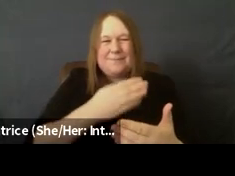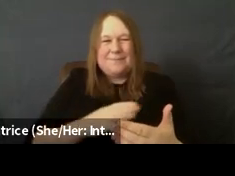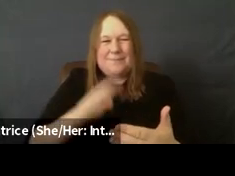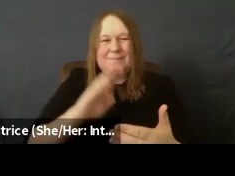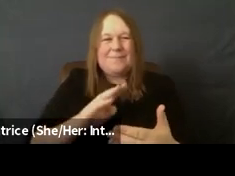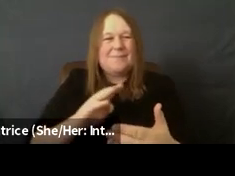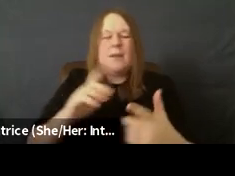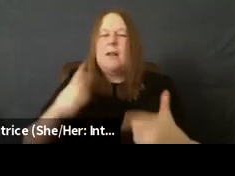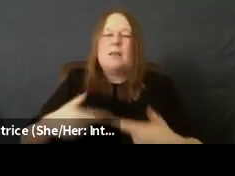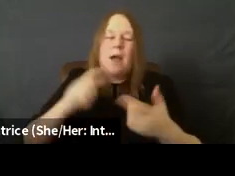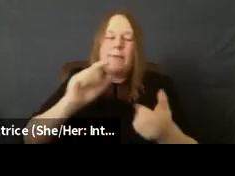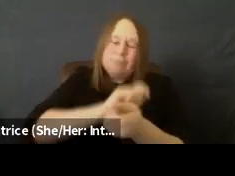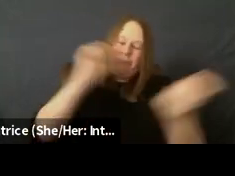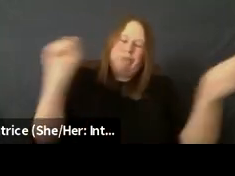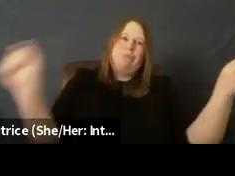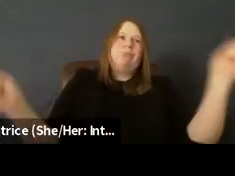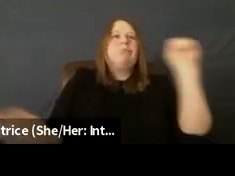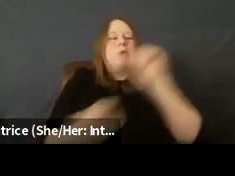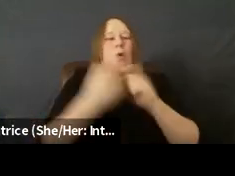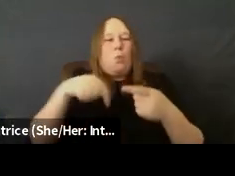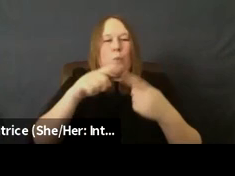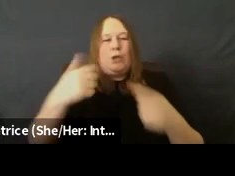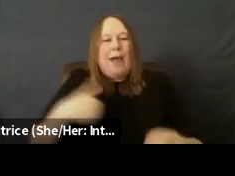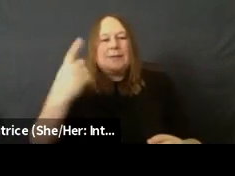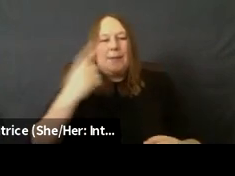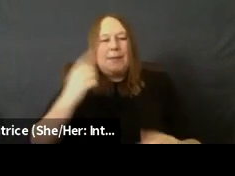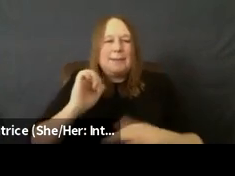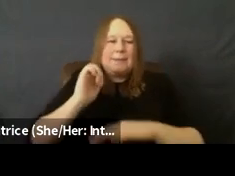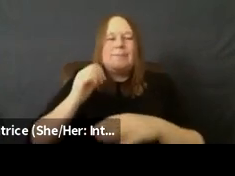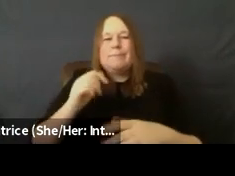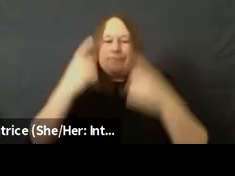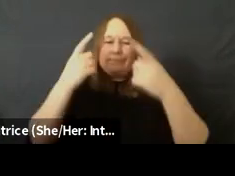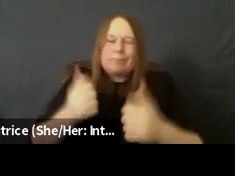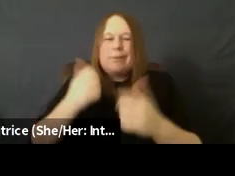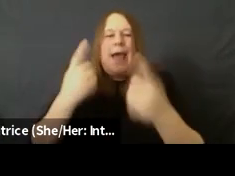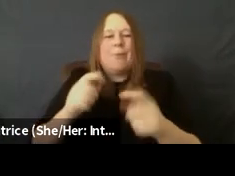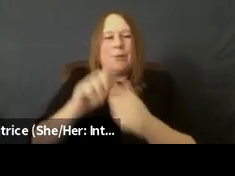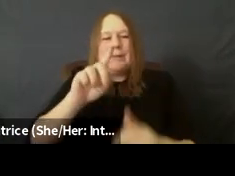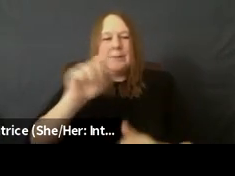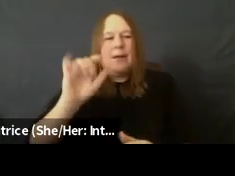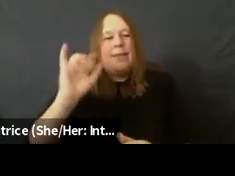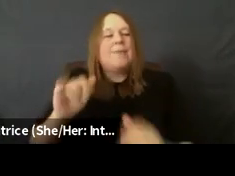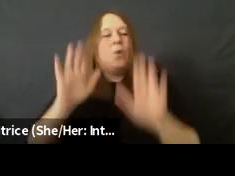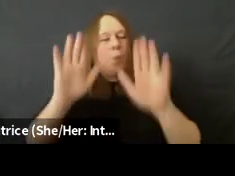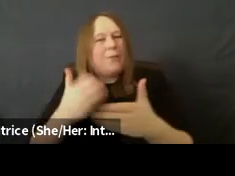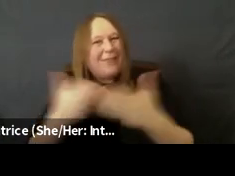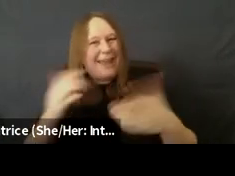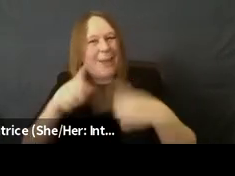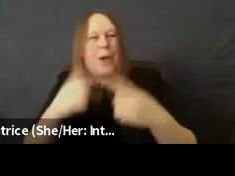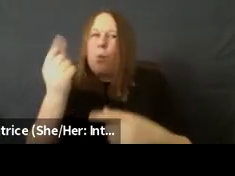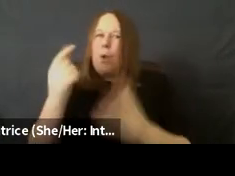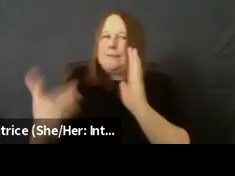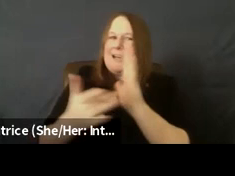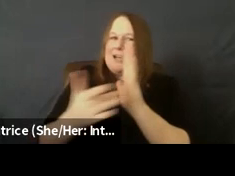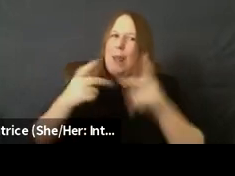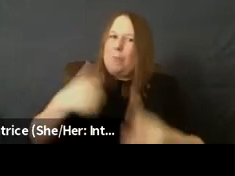Life totally changes when you have something like the onset of a disability. That's the wonderful thing about what technology has